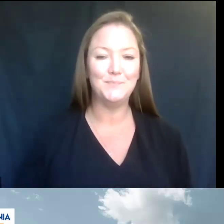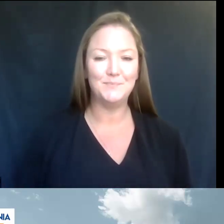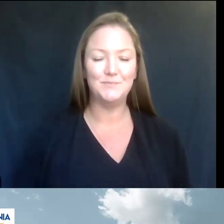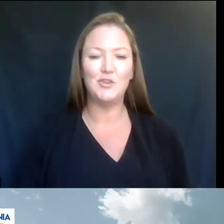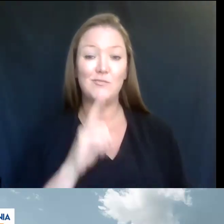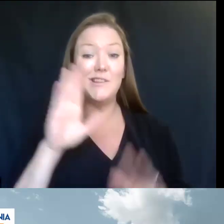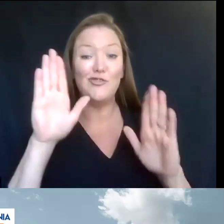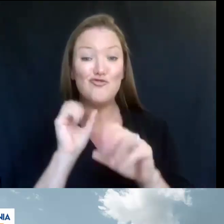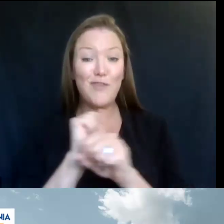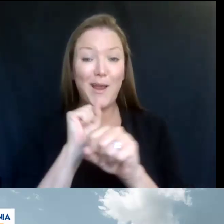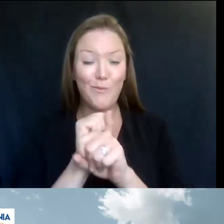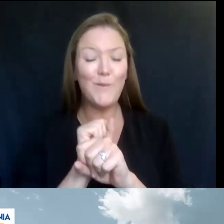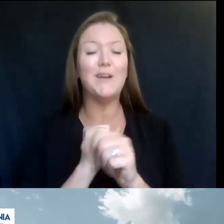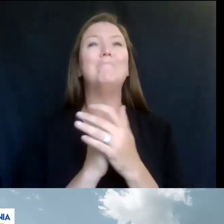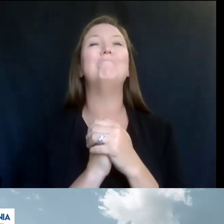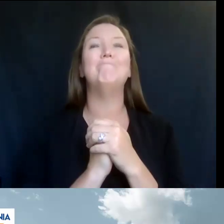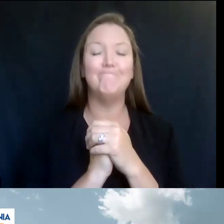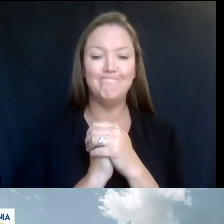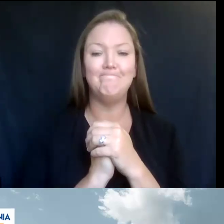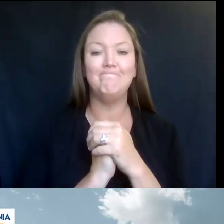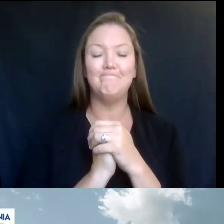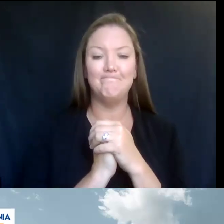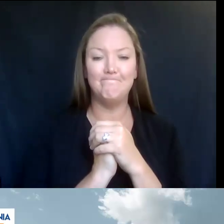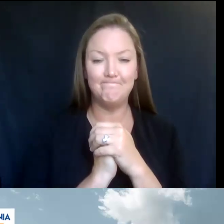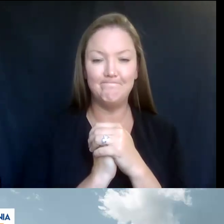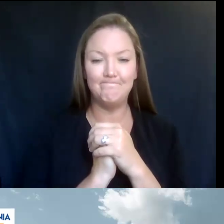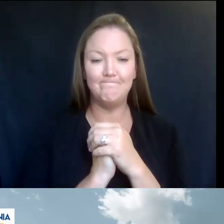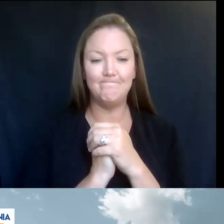Great work, glad. And so we are going to